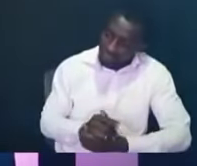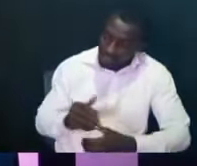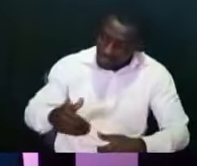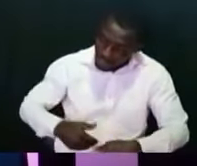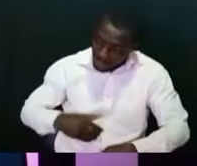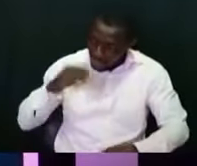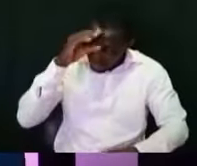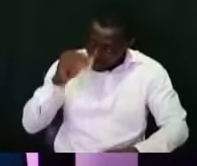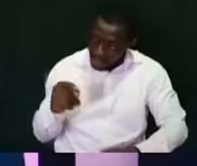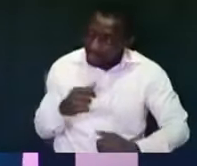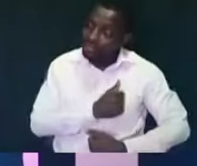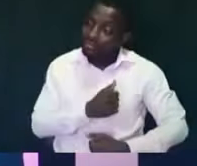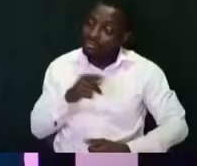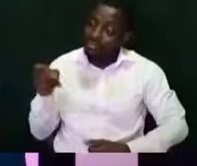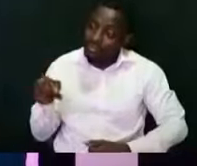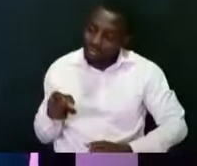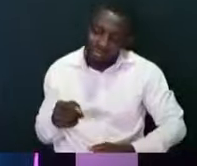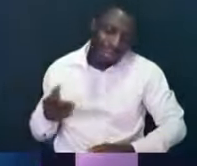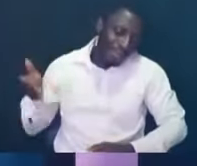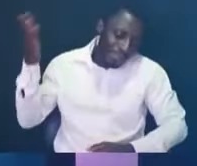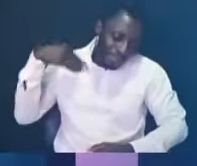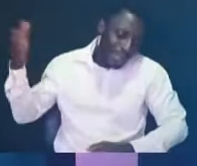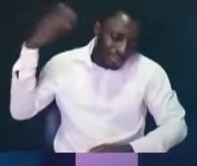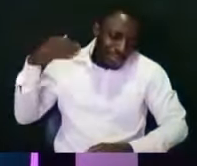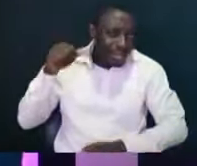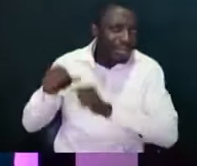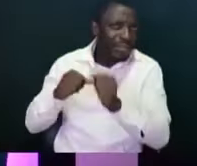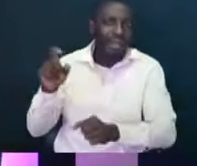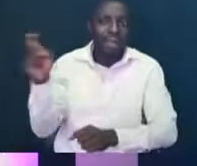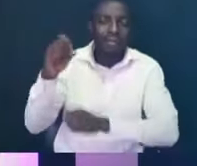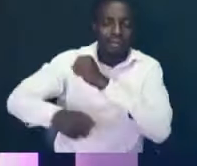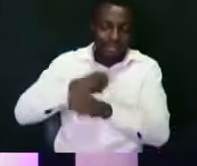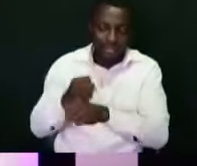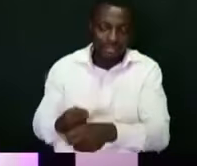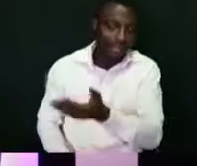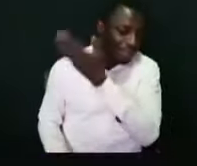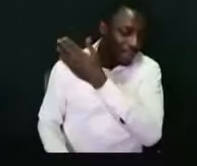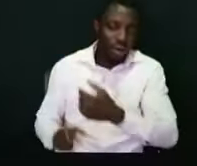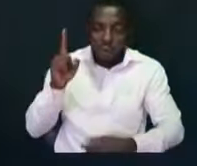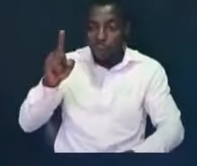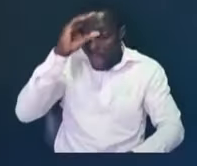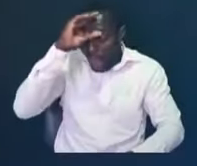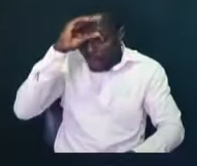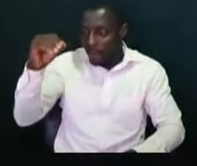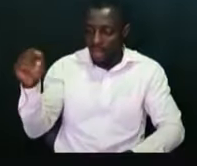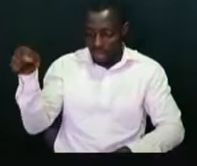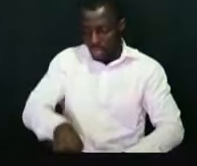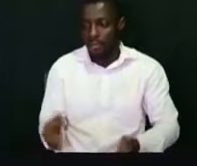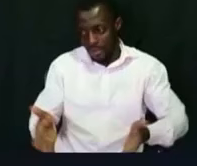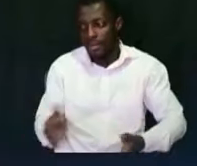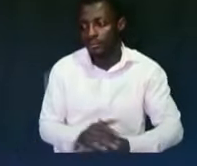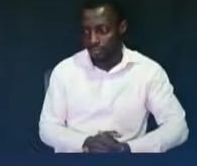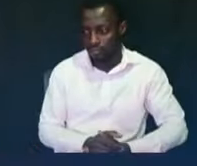young man some hundred years ago a certain man came